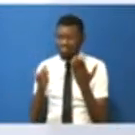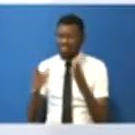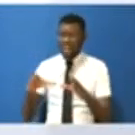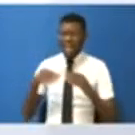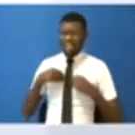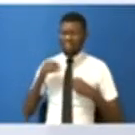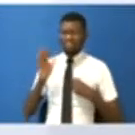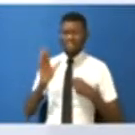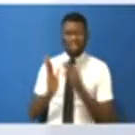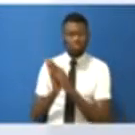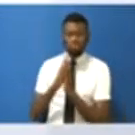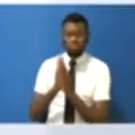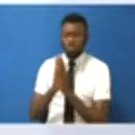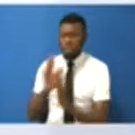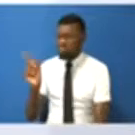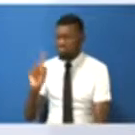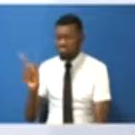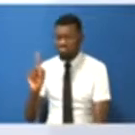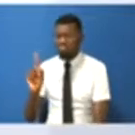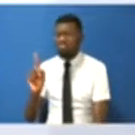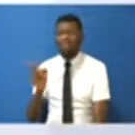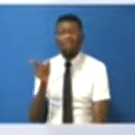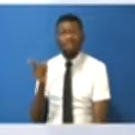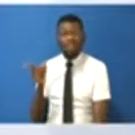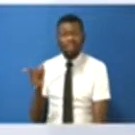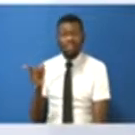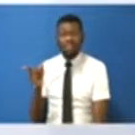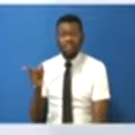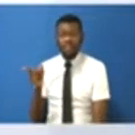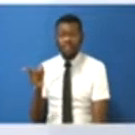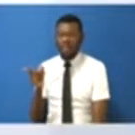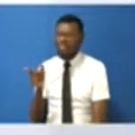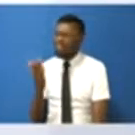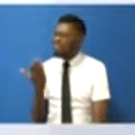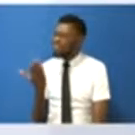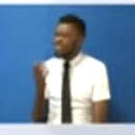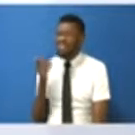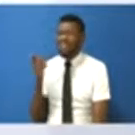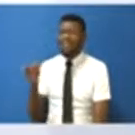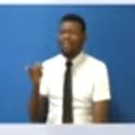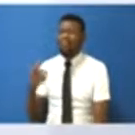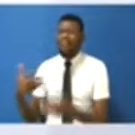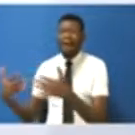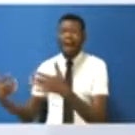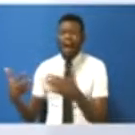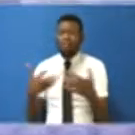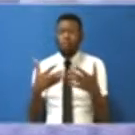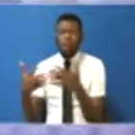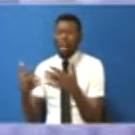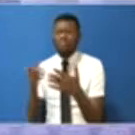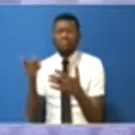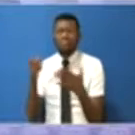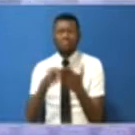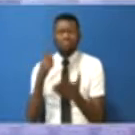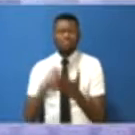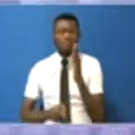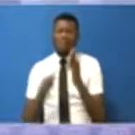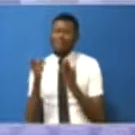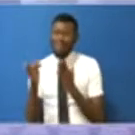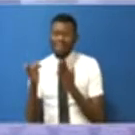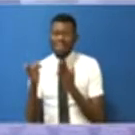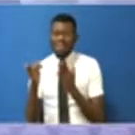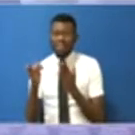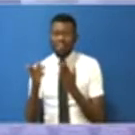that my worthy competitor is talking about you know which in fact his argument is the best case to show that